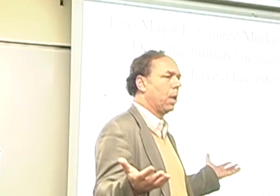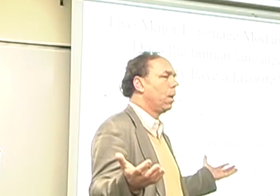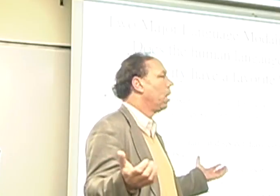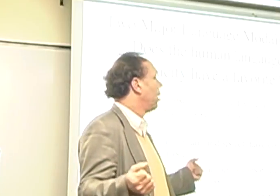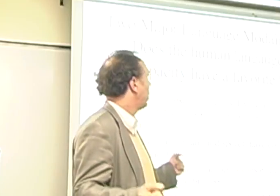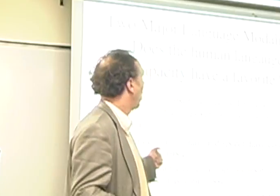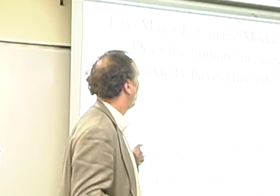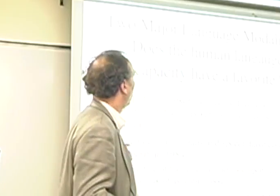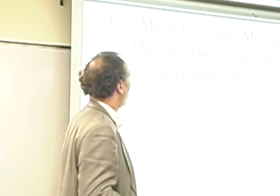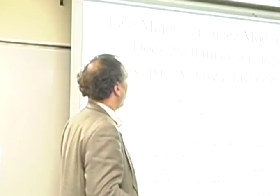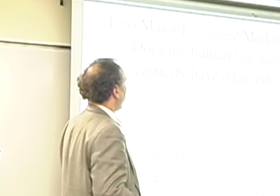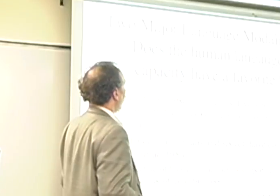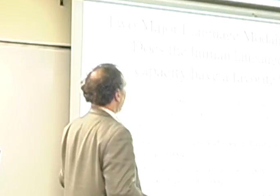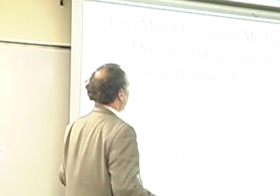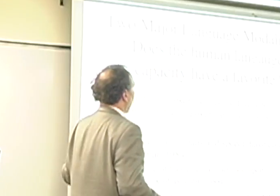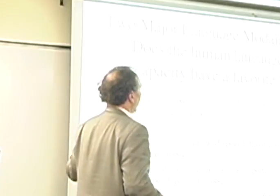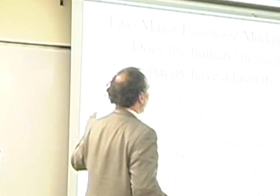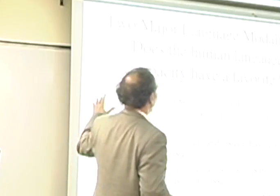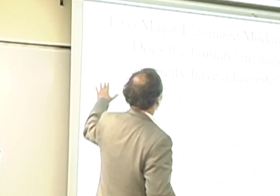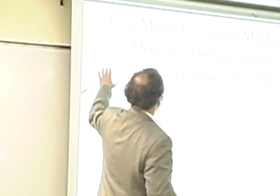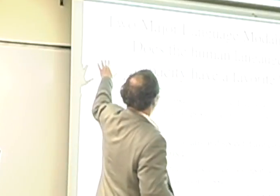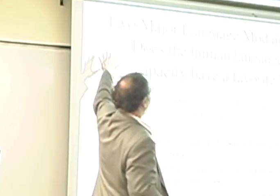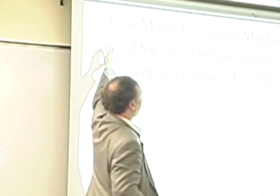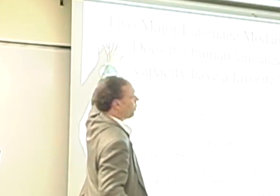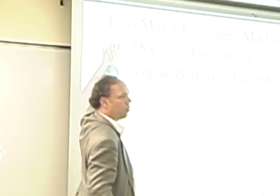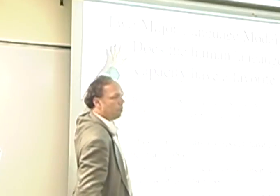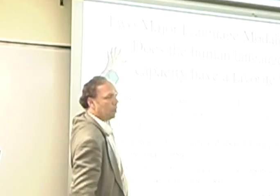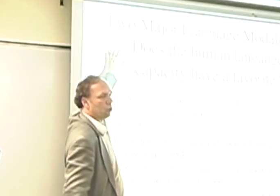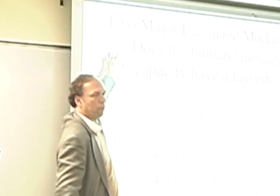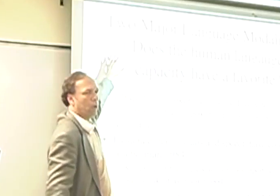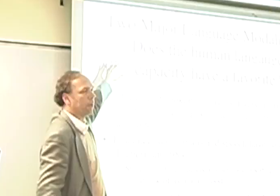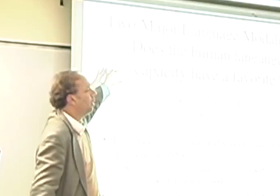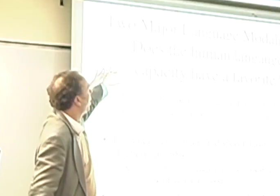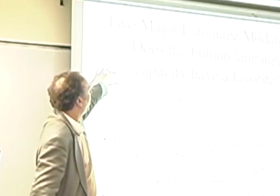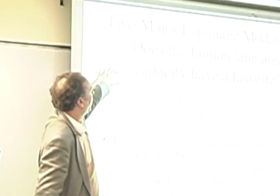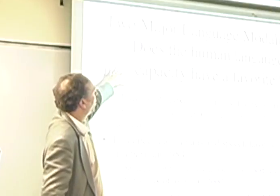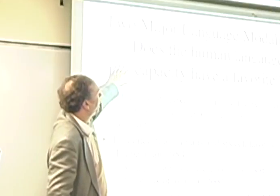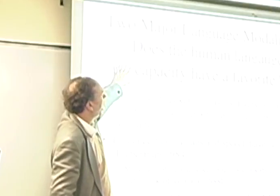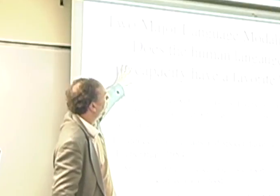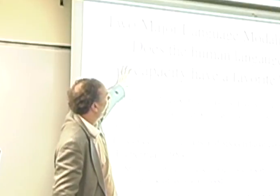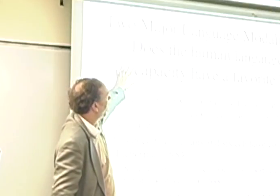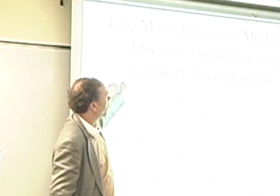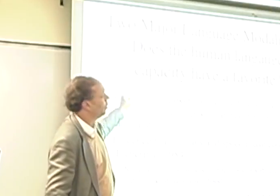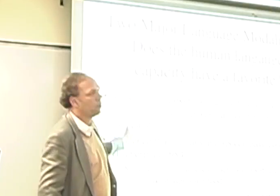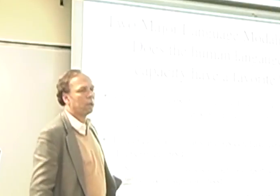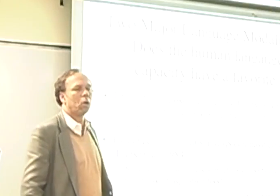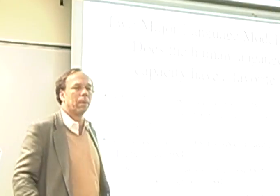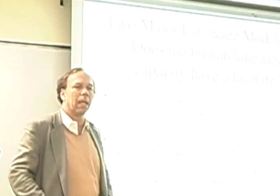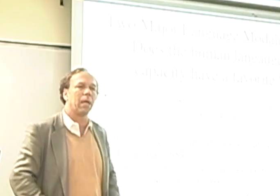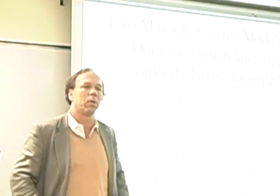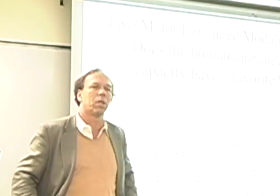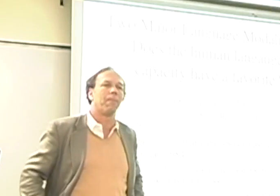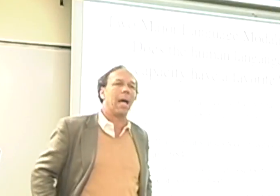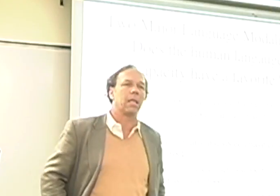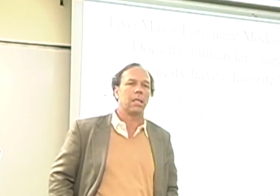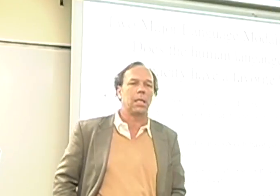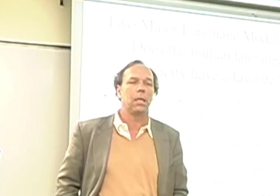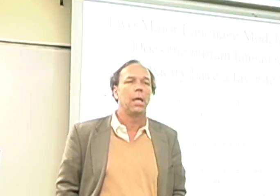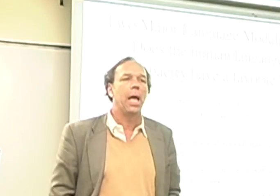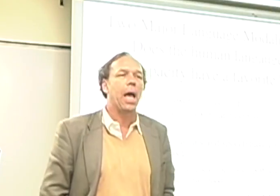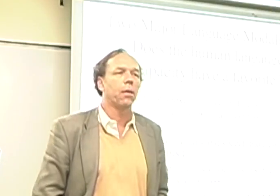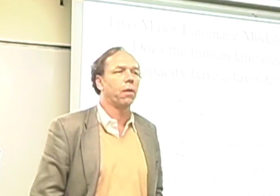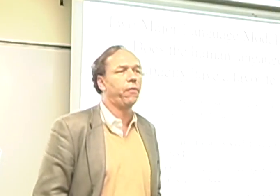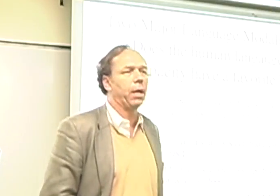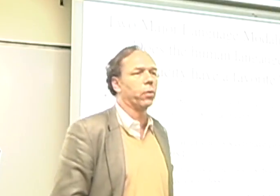produced. So now that we accept that first major point, we could ask whether the human language